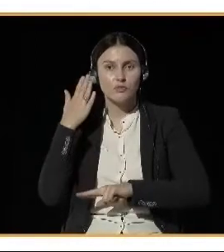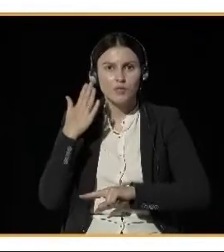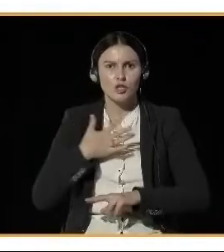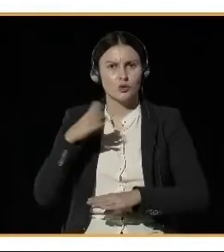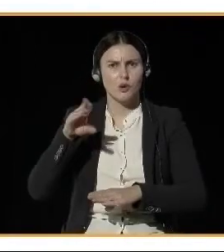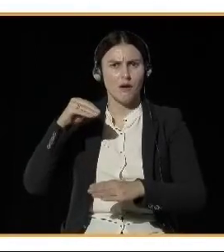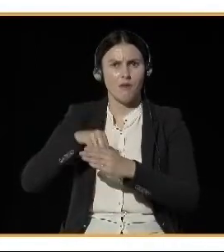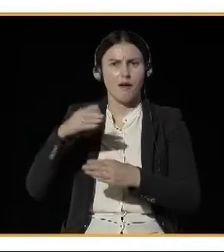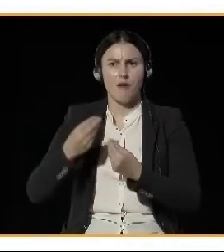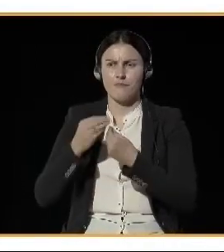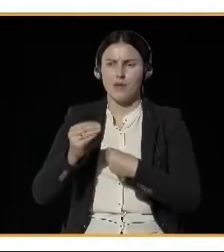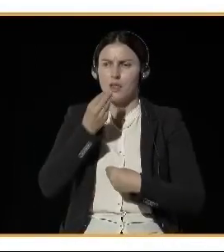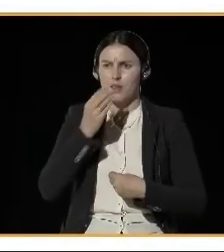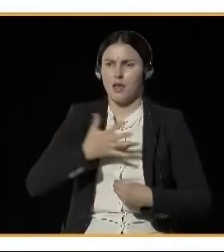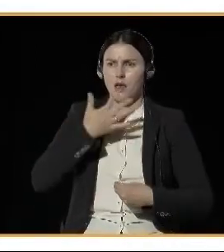do that.